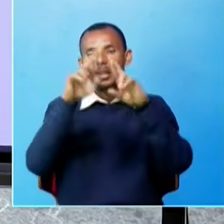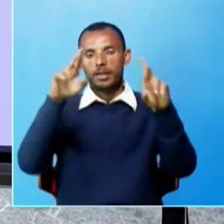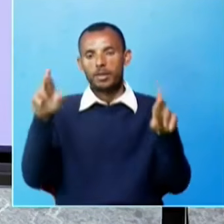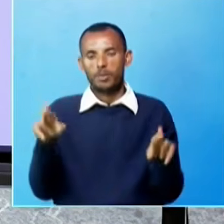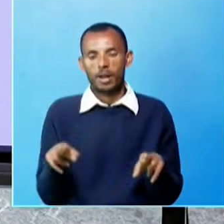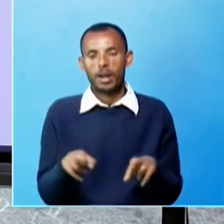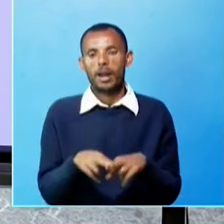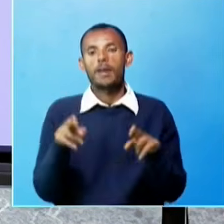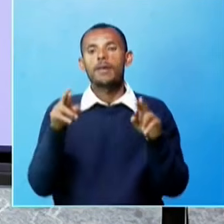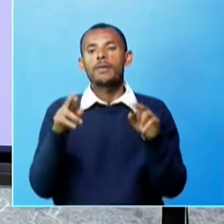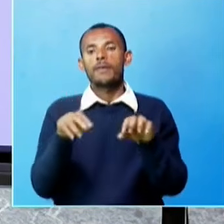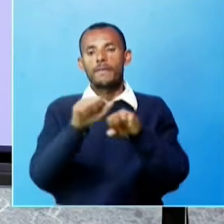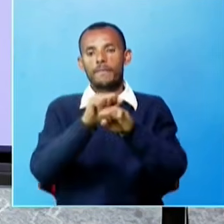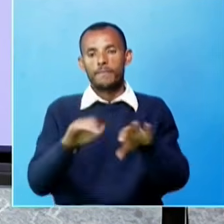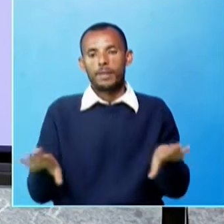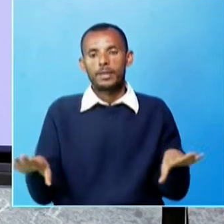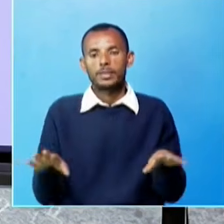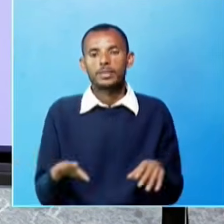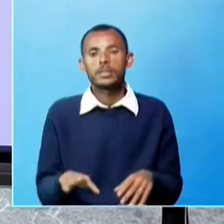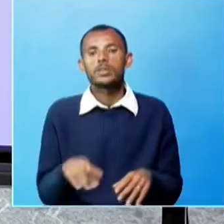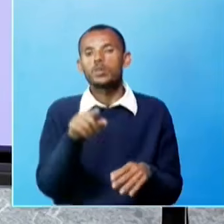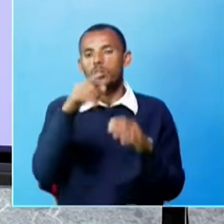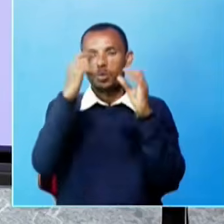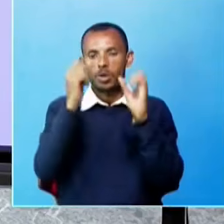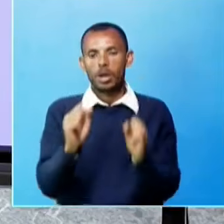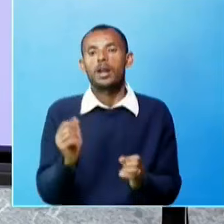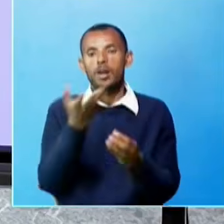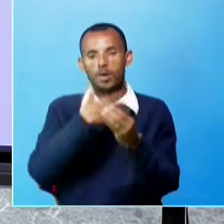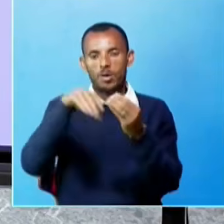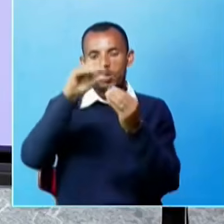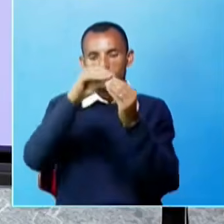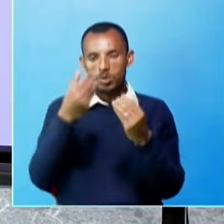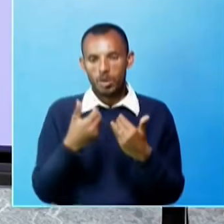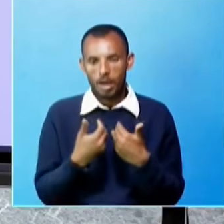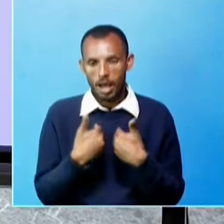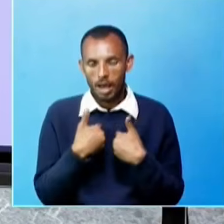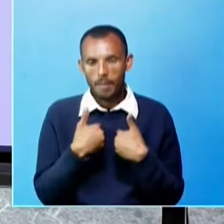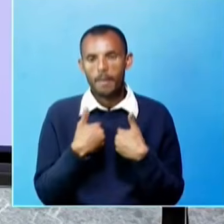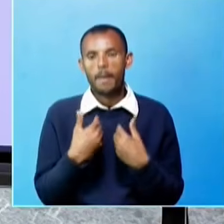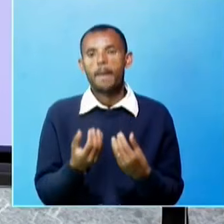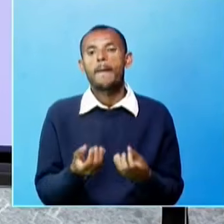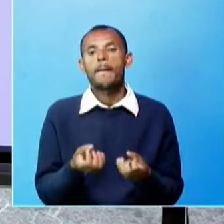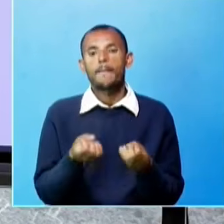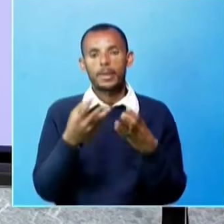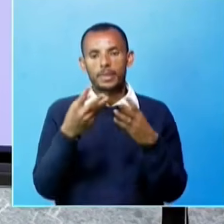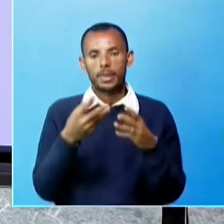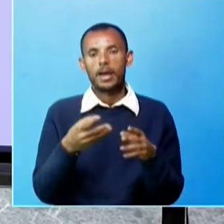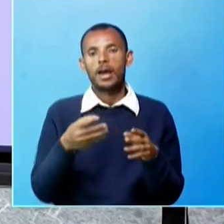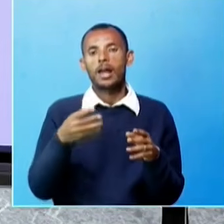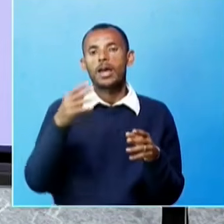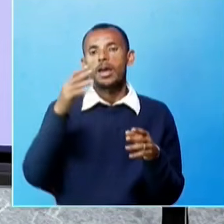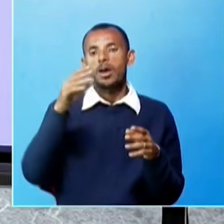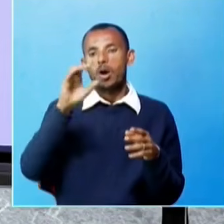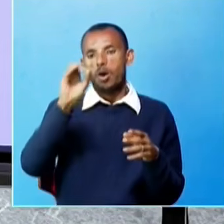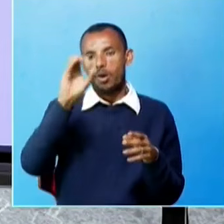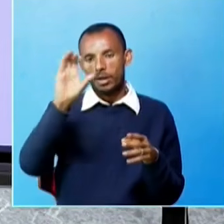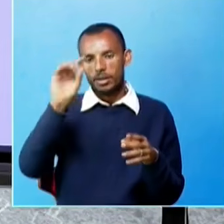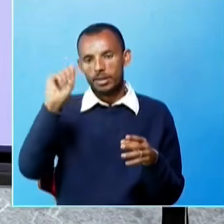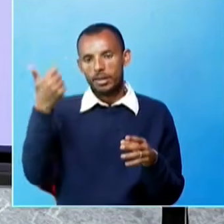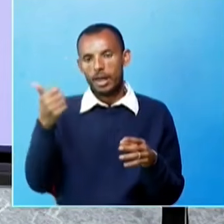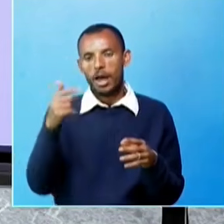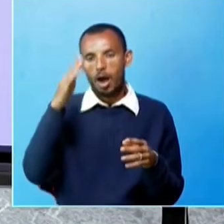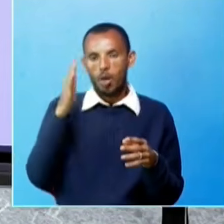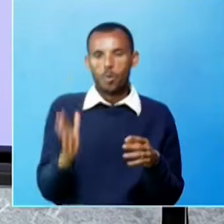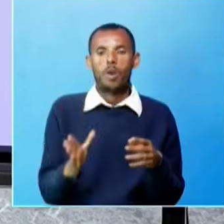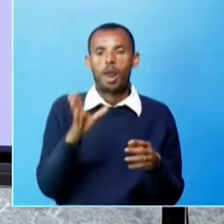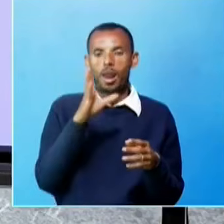faces. Okay, so you can also have a pentagonal prism, heptagonal, octagonal, and so